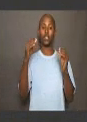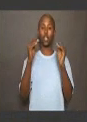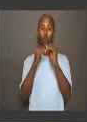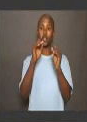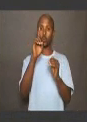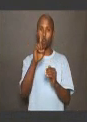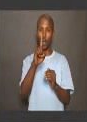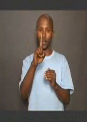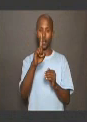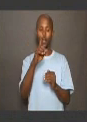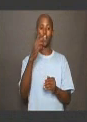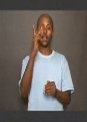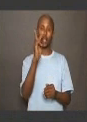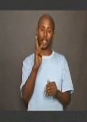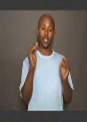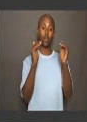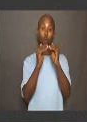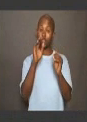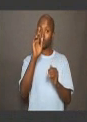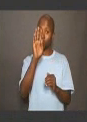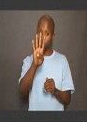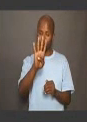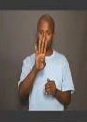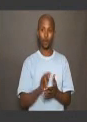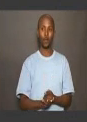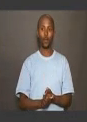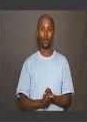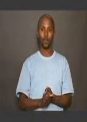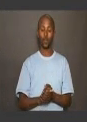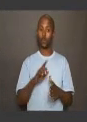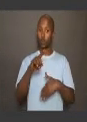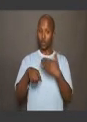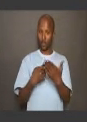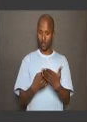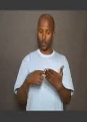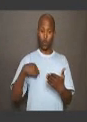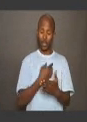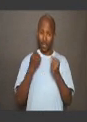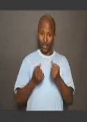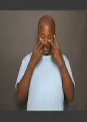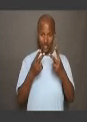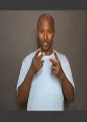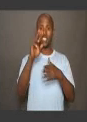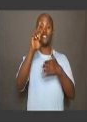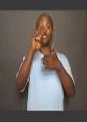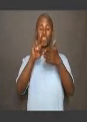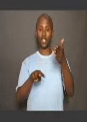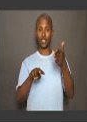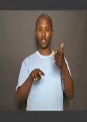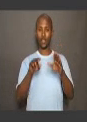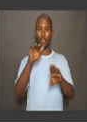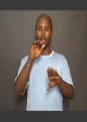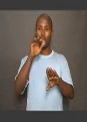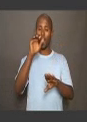so H equals 1 and K equals 4. We can see